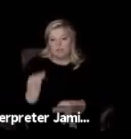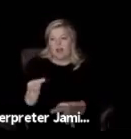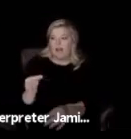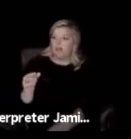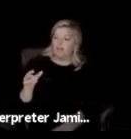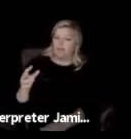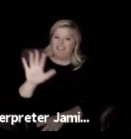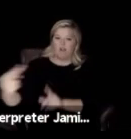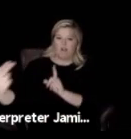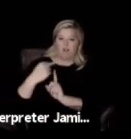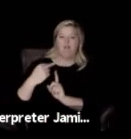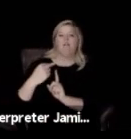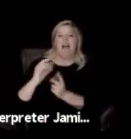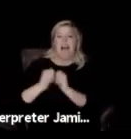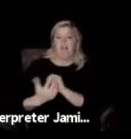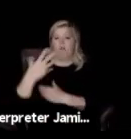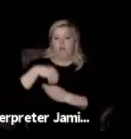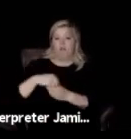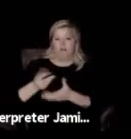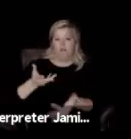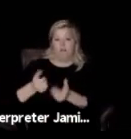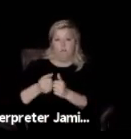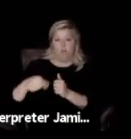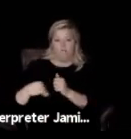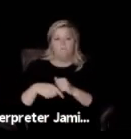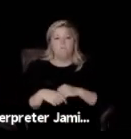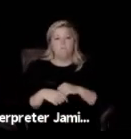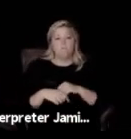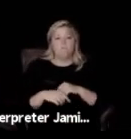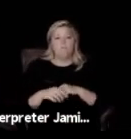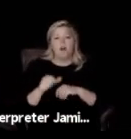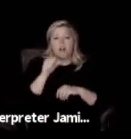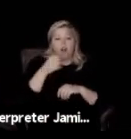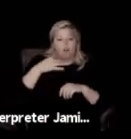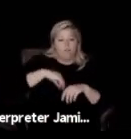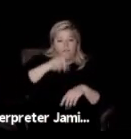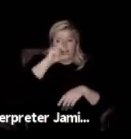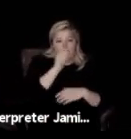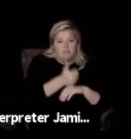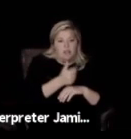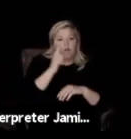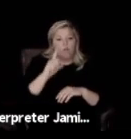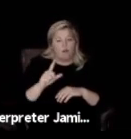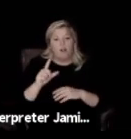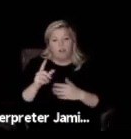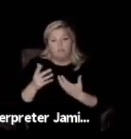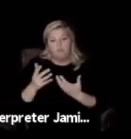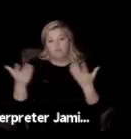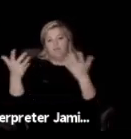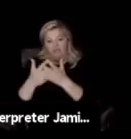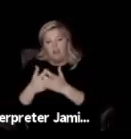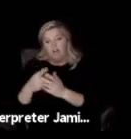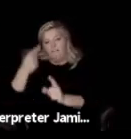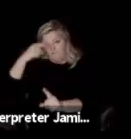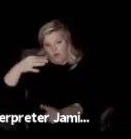why I'm sharing that. A nonprofit mindset fits the for-profit culture. I share with you a little bit about